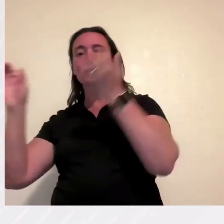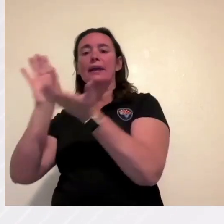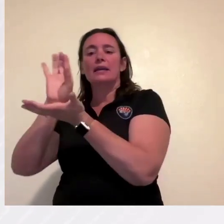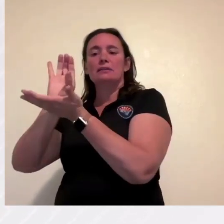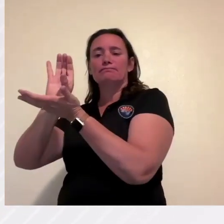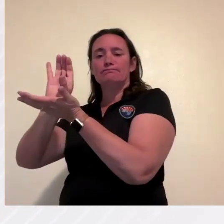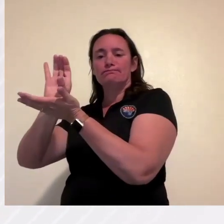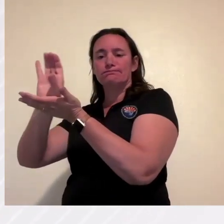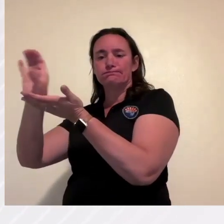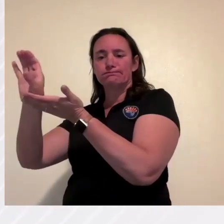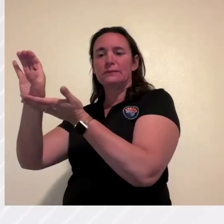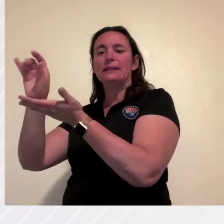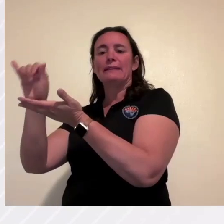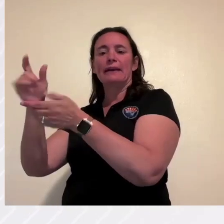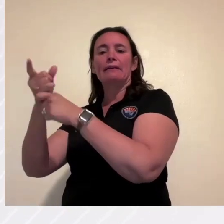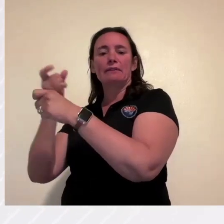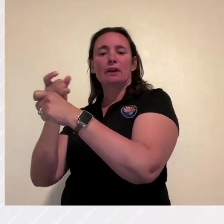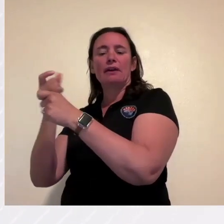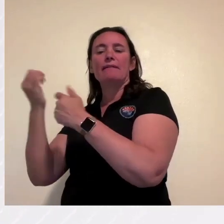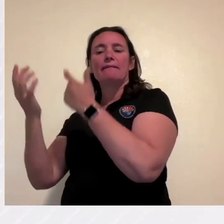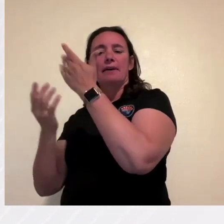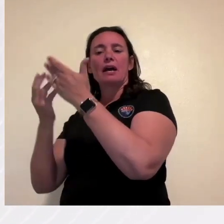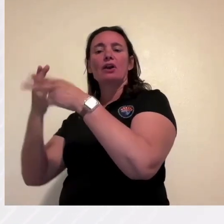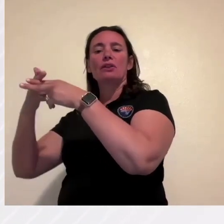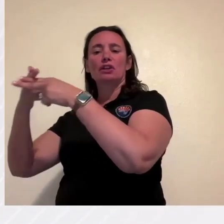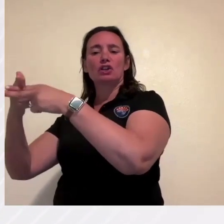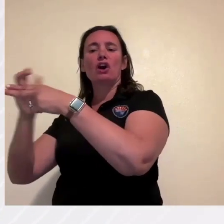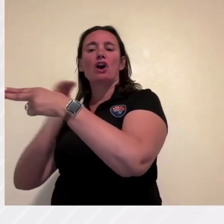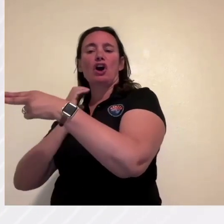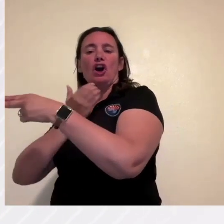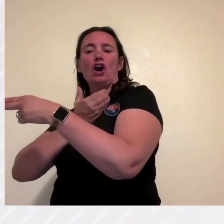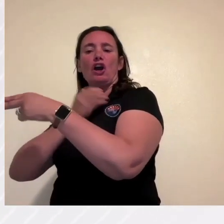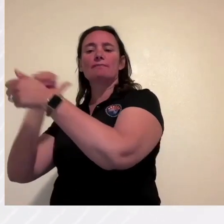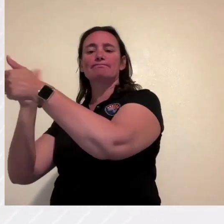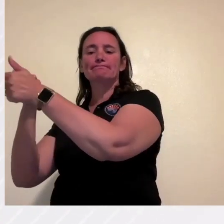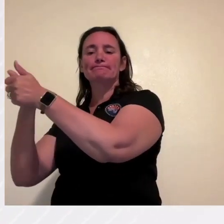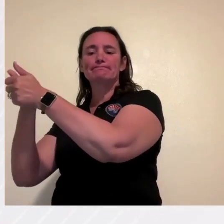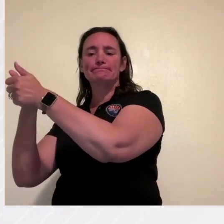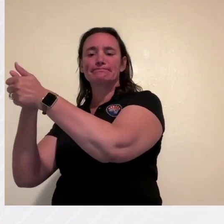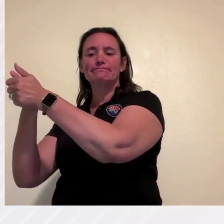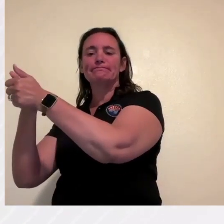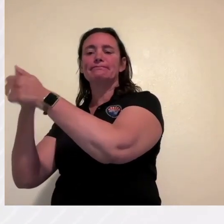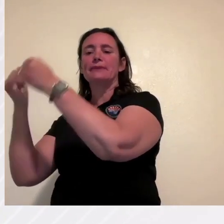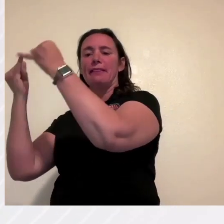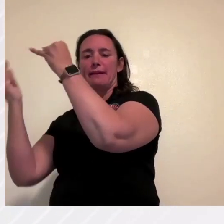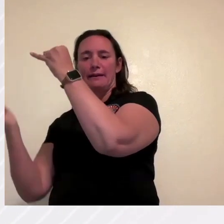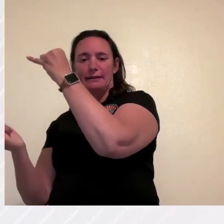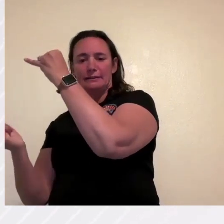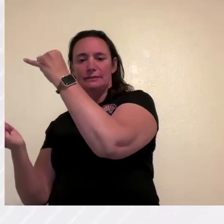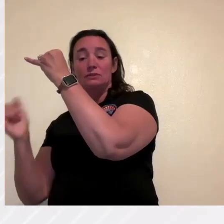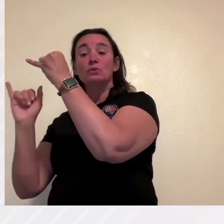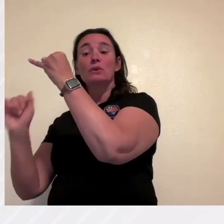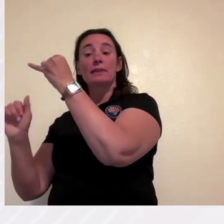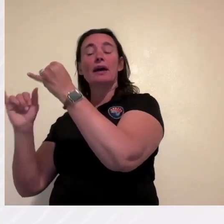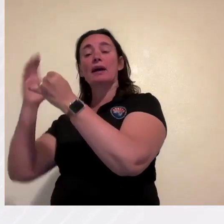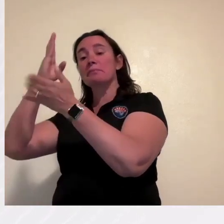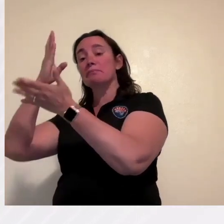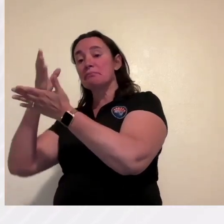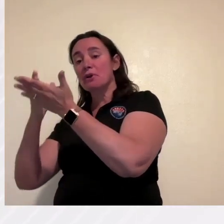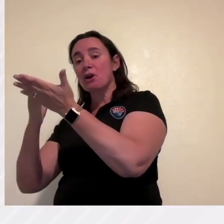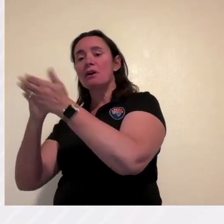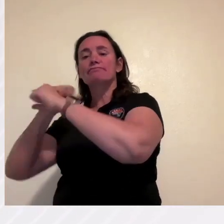from the fire, that's what we call our contingency lines. So in this portion over here, we're protecting the Scott